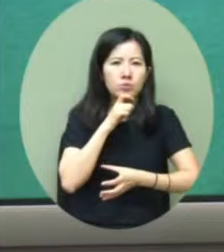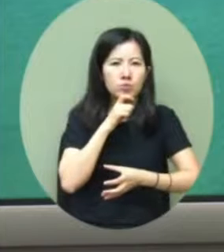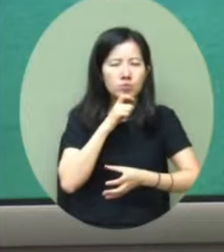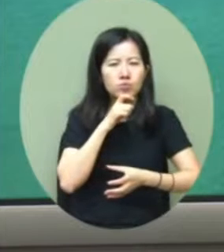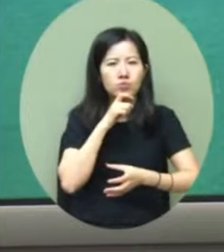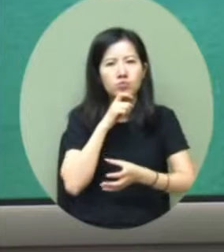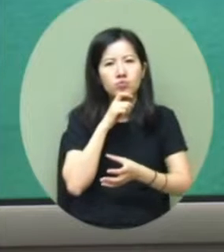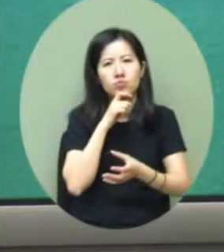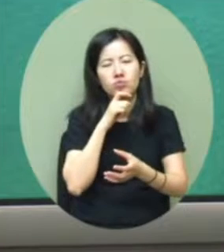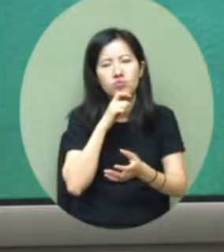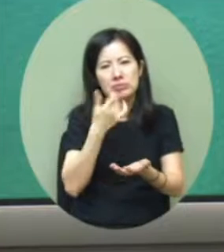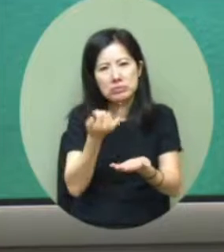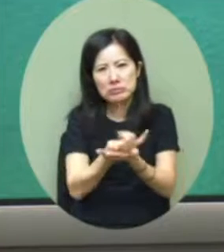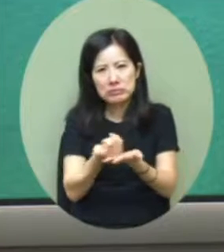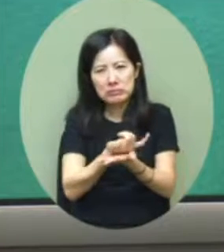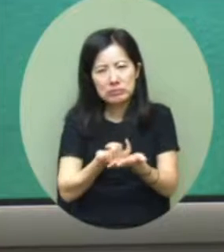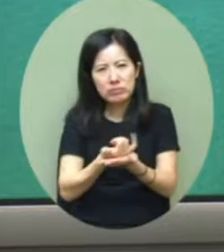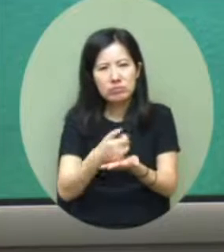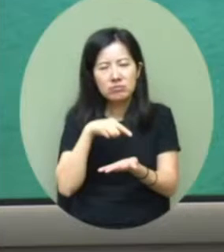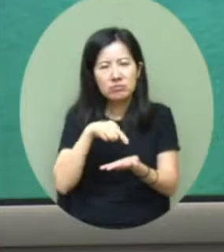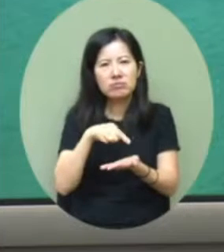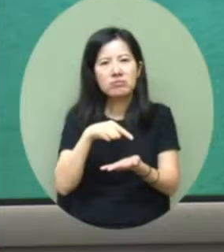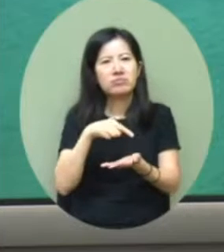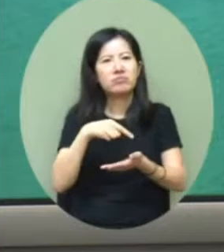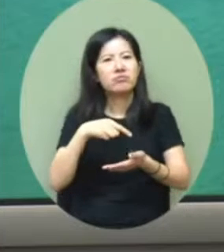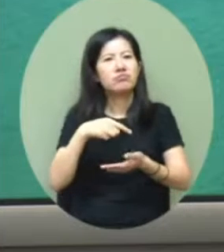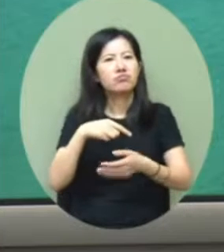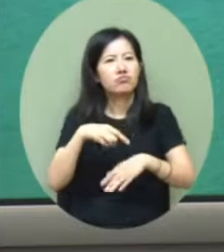conducted to look into the cause.